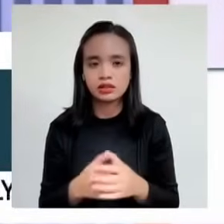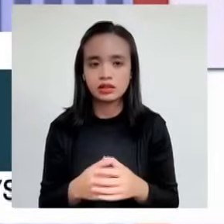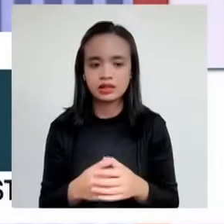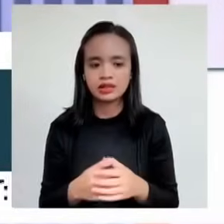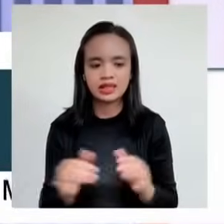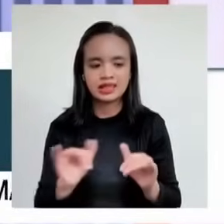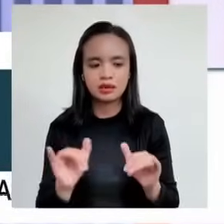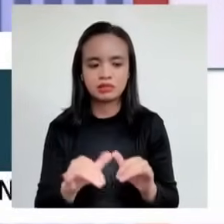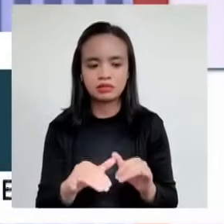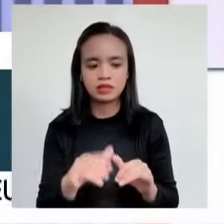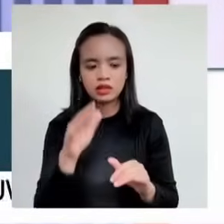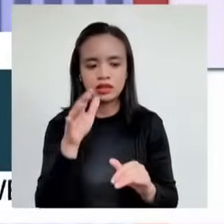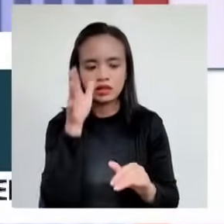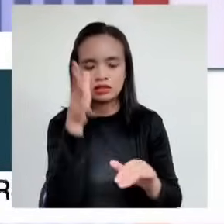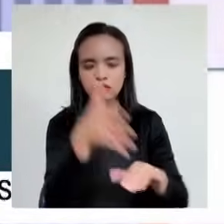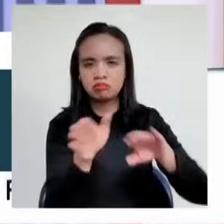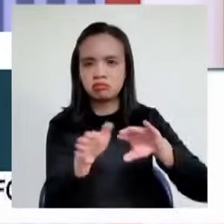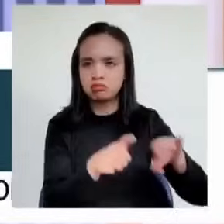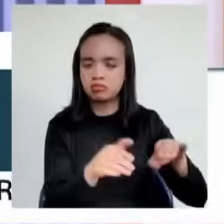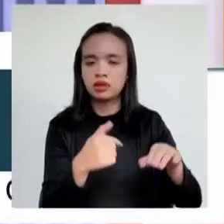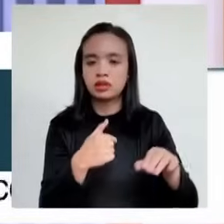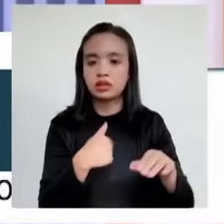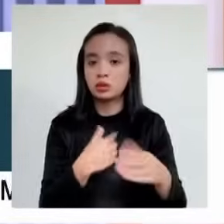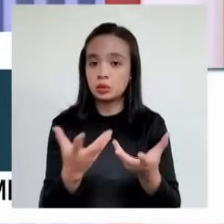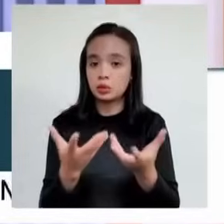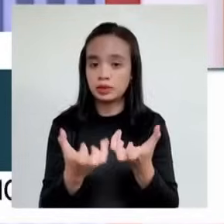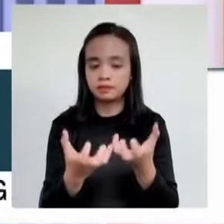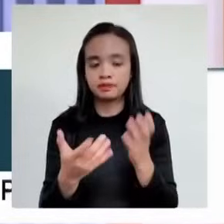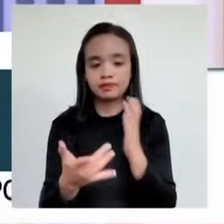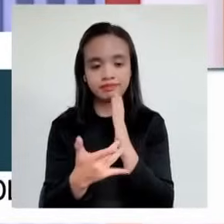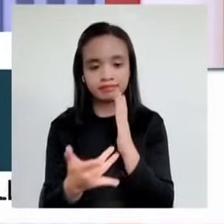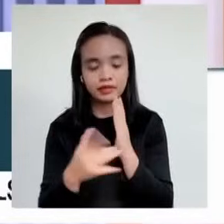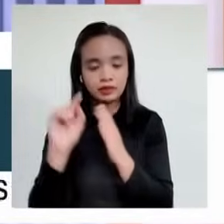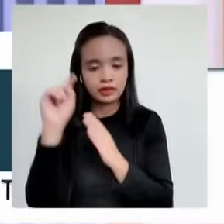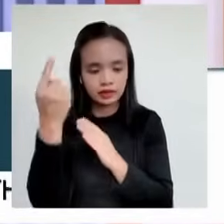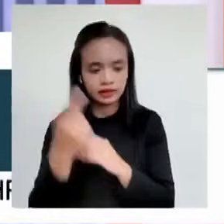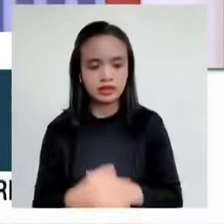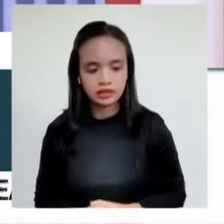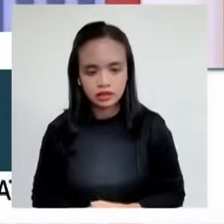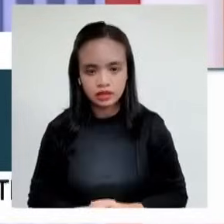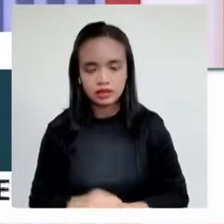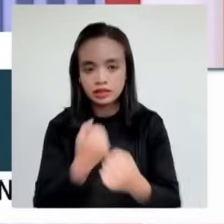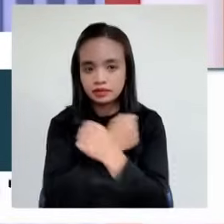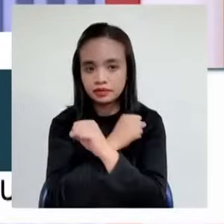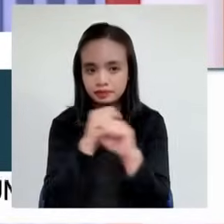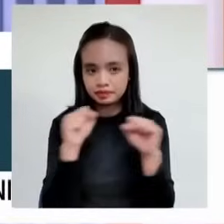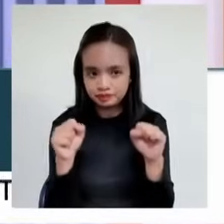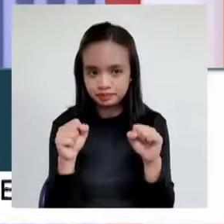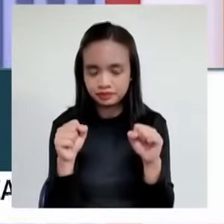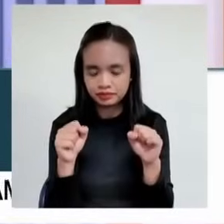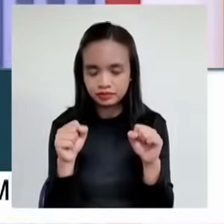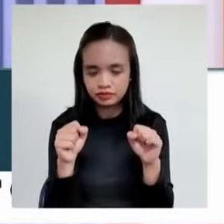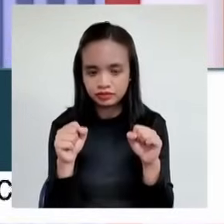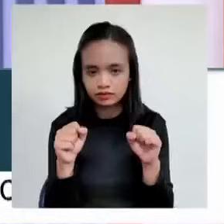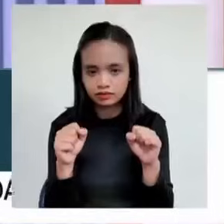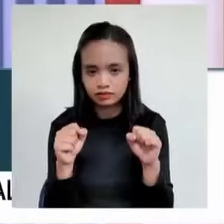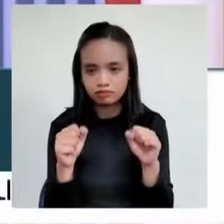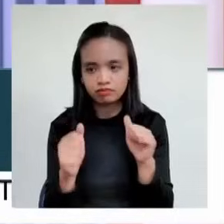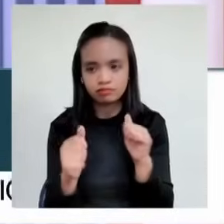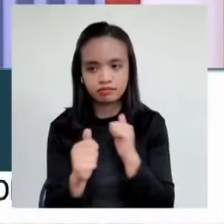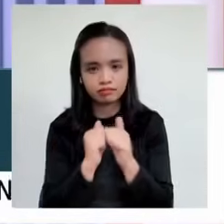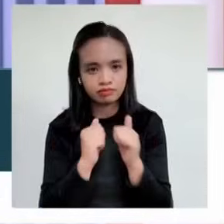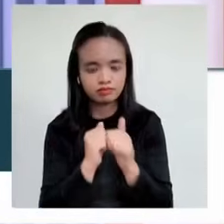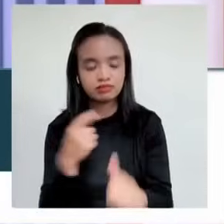the digital space first. Security is an afterthought. Yeah. Whereas our